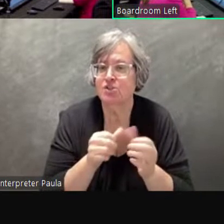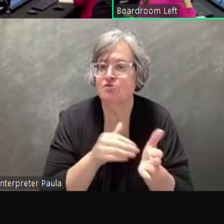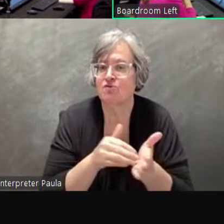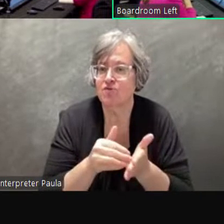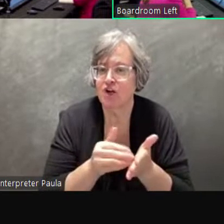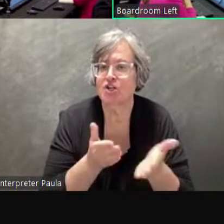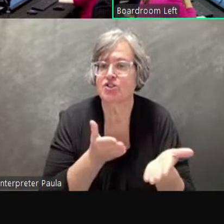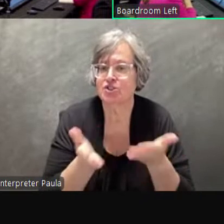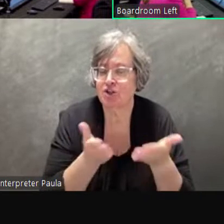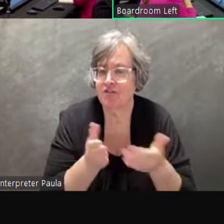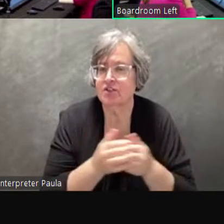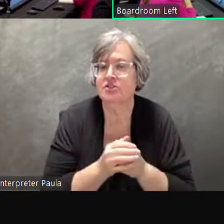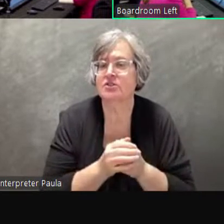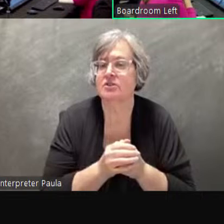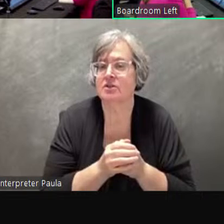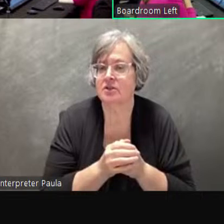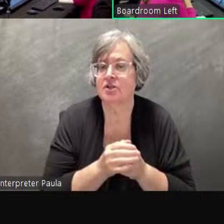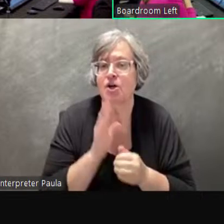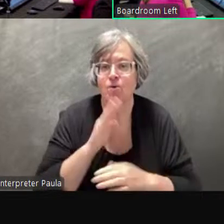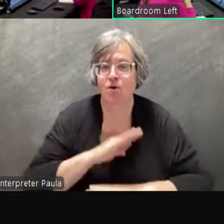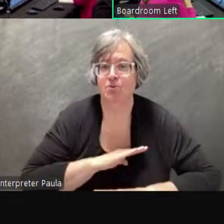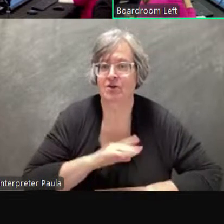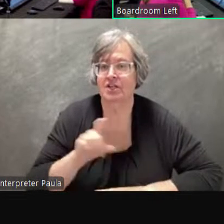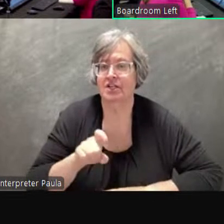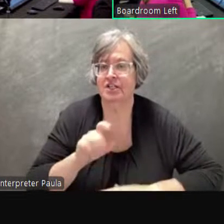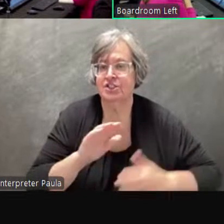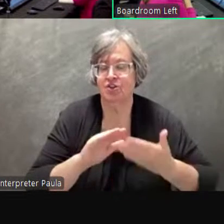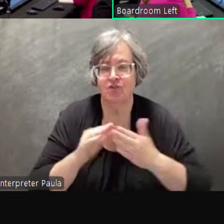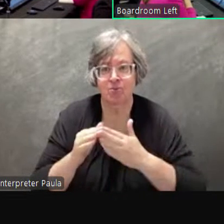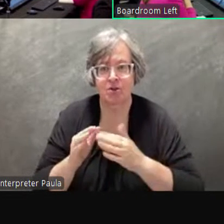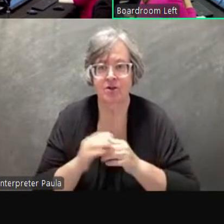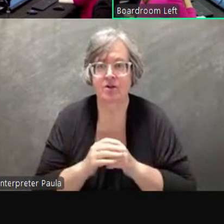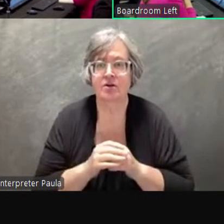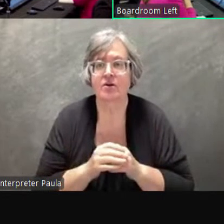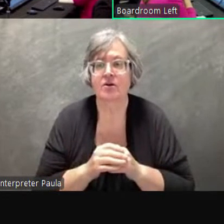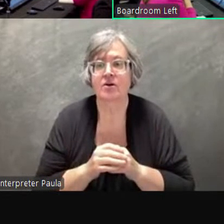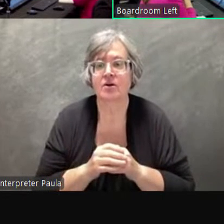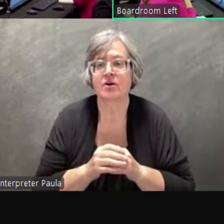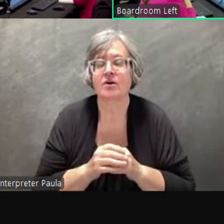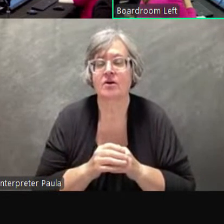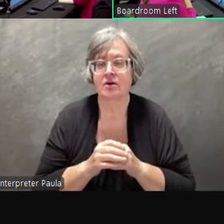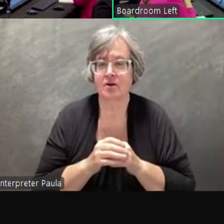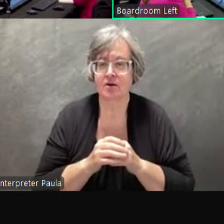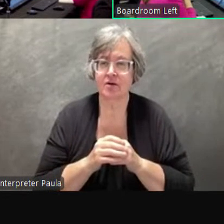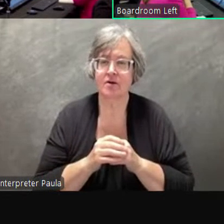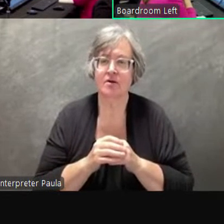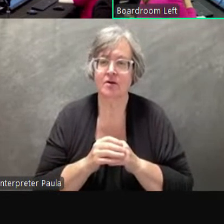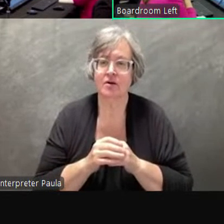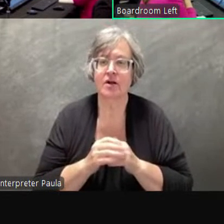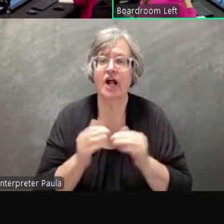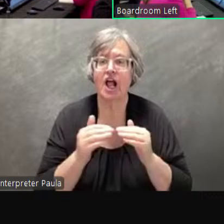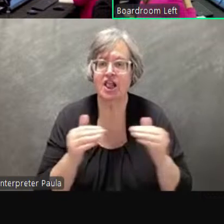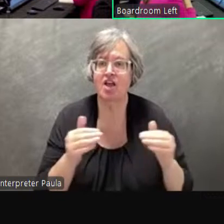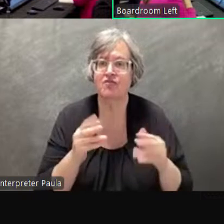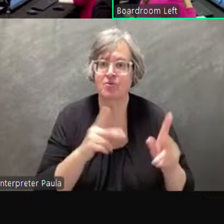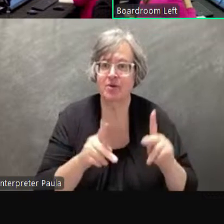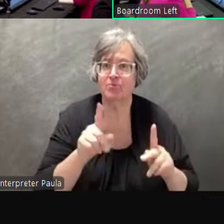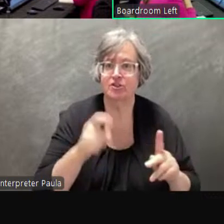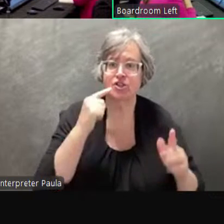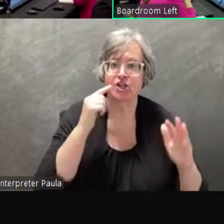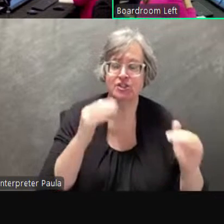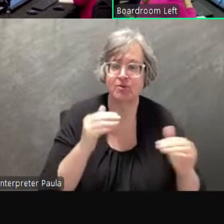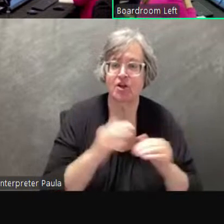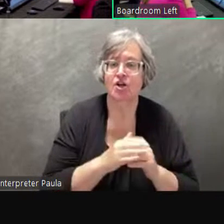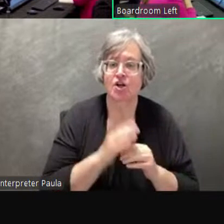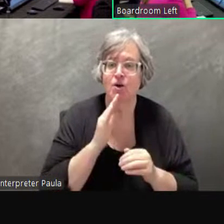of service that can really meet the needs of the communities that we serve at a level that they should expect, and ultimately driving some of the other